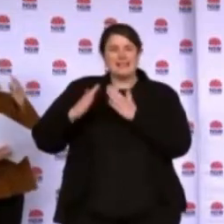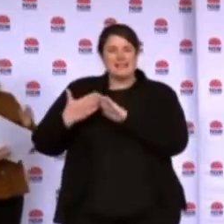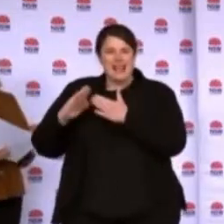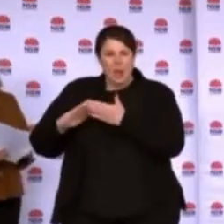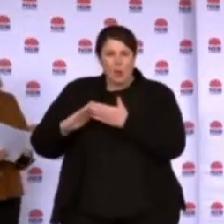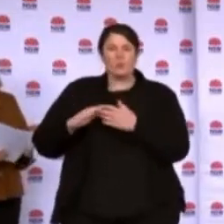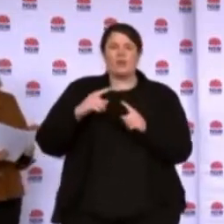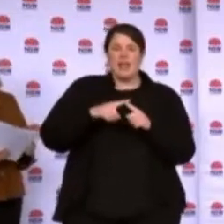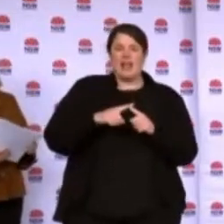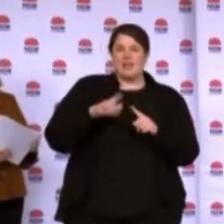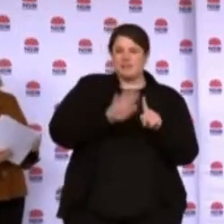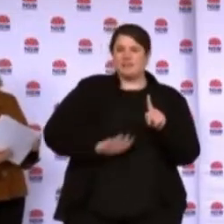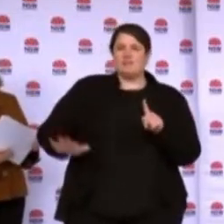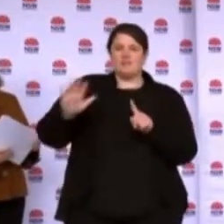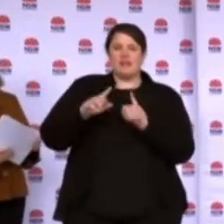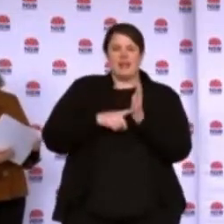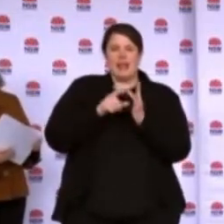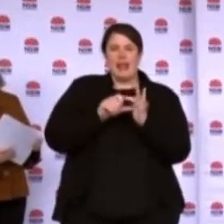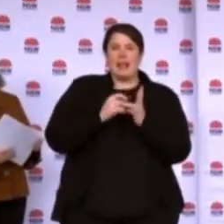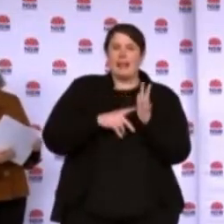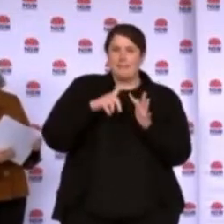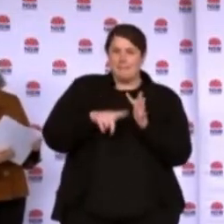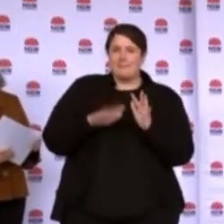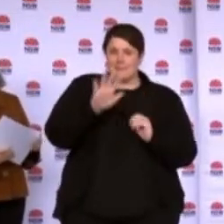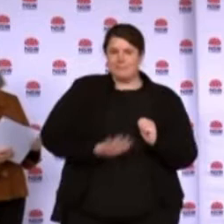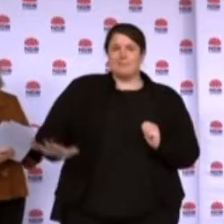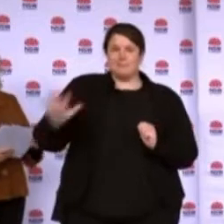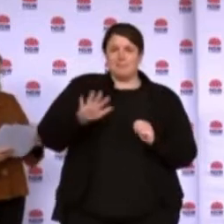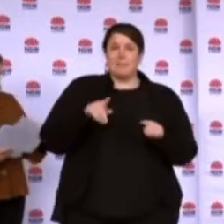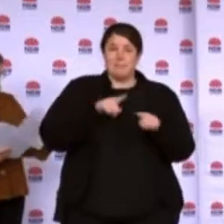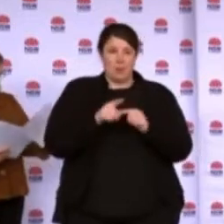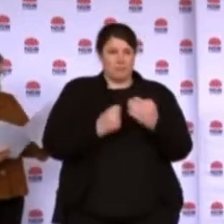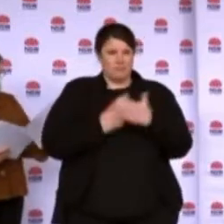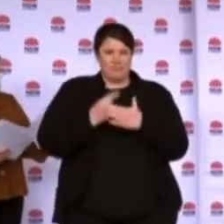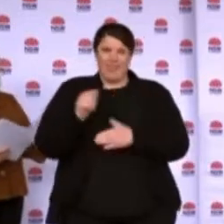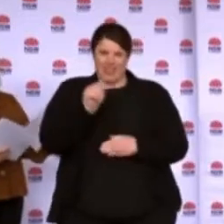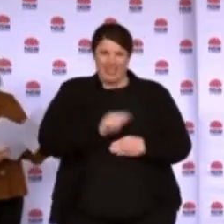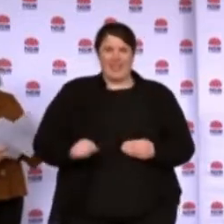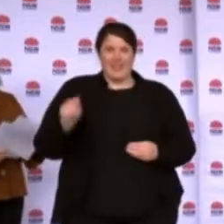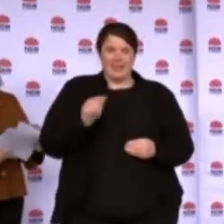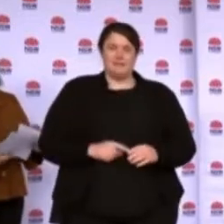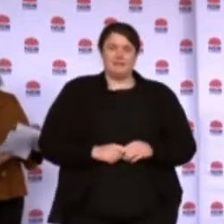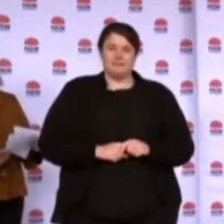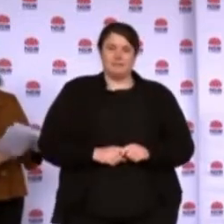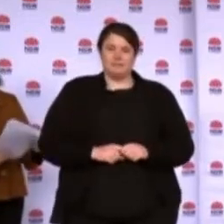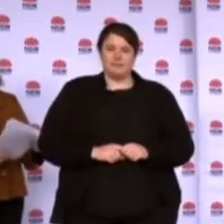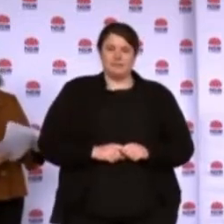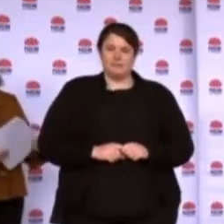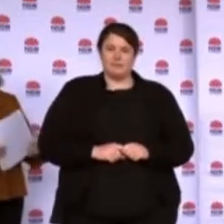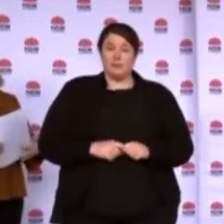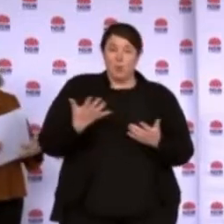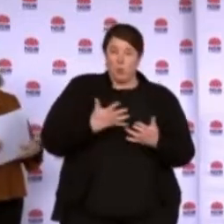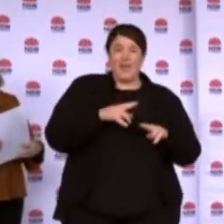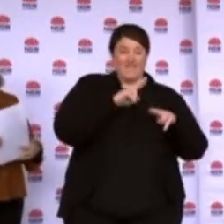Liverpool Council local government area. They're the 3 main local government areas where the majority of cases are, but the vast majority of those cases are in